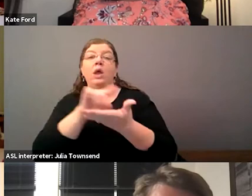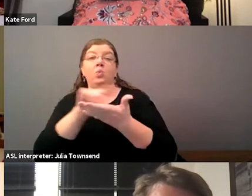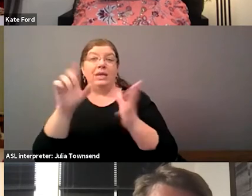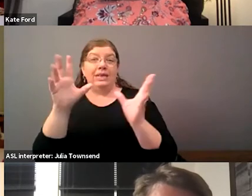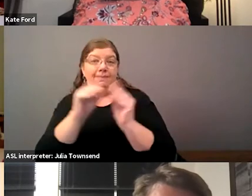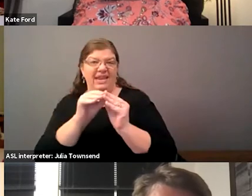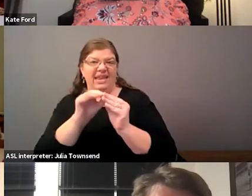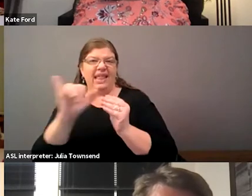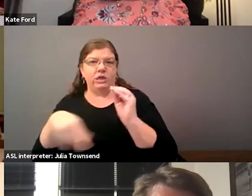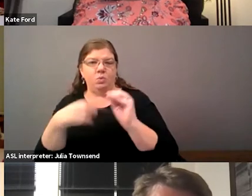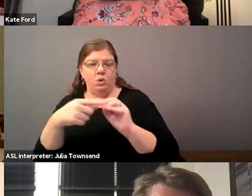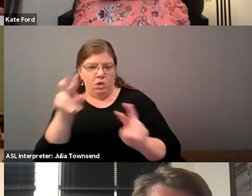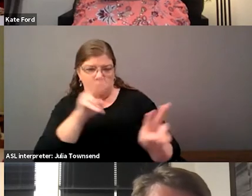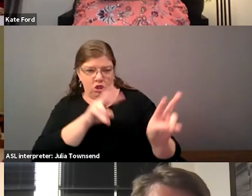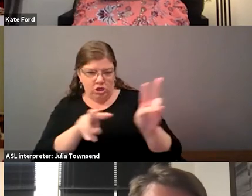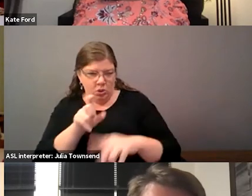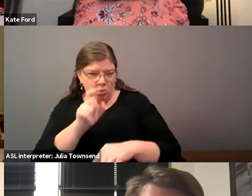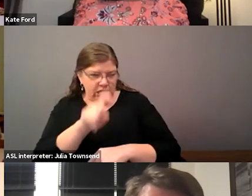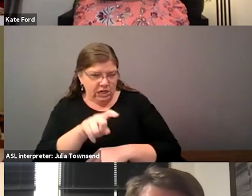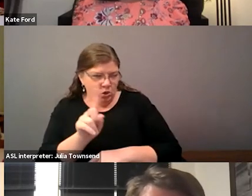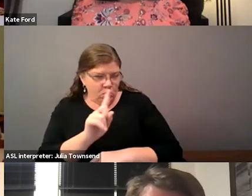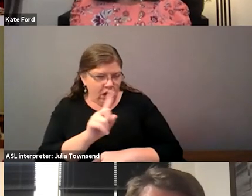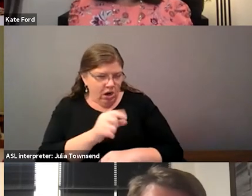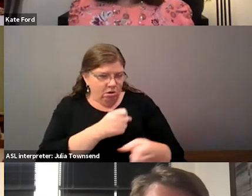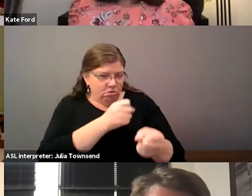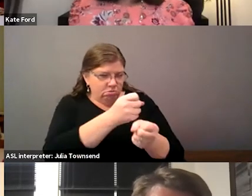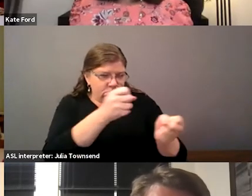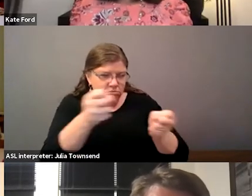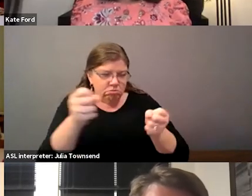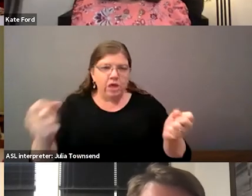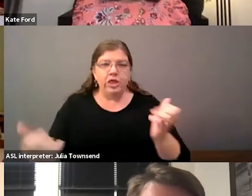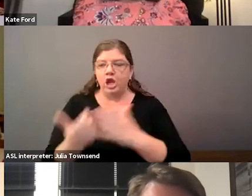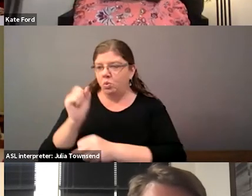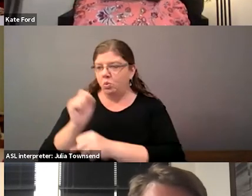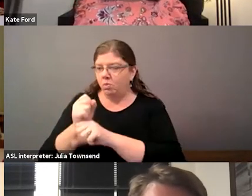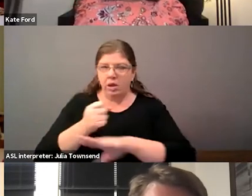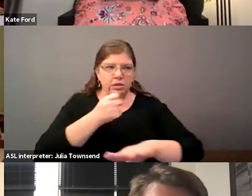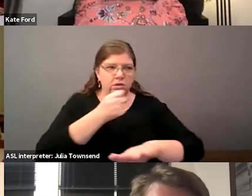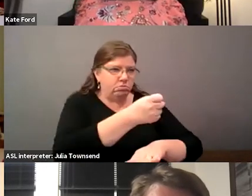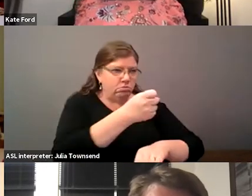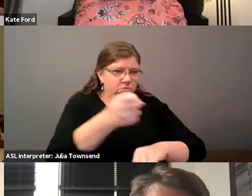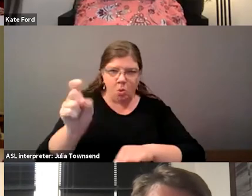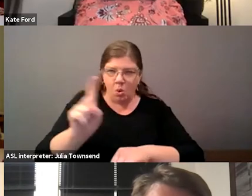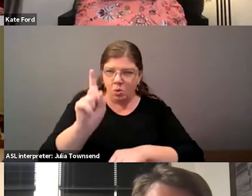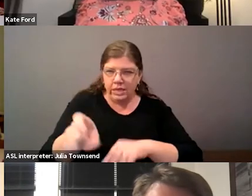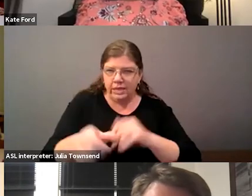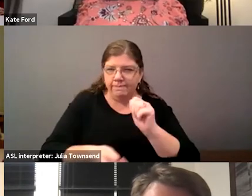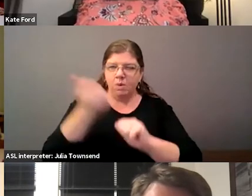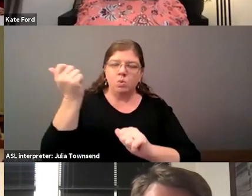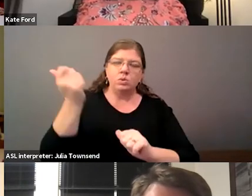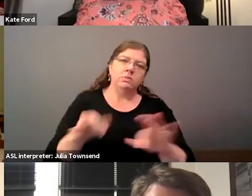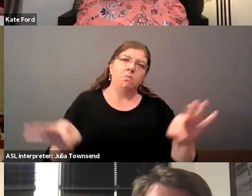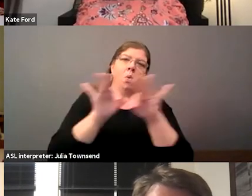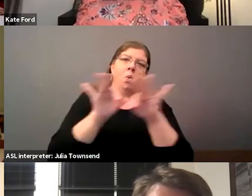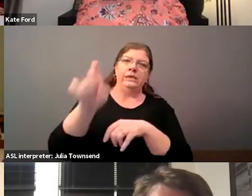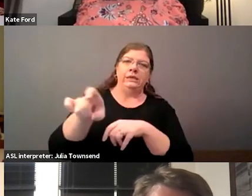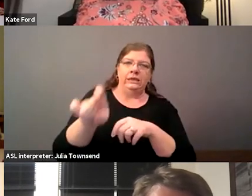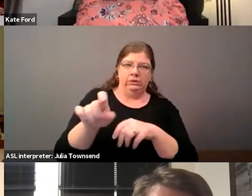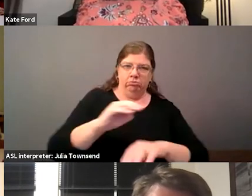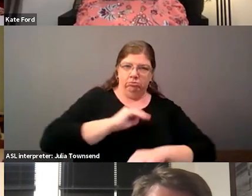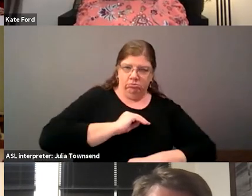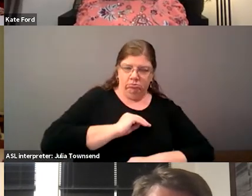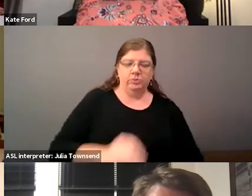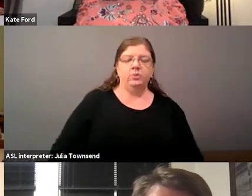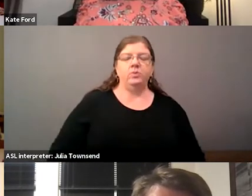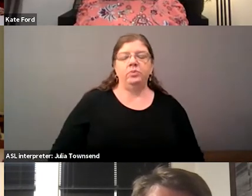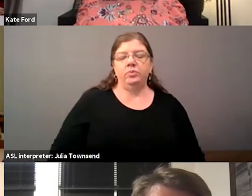look at where the need is to expand and then we place the new employee at the need to expand the most critical need so and then the